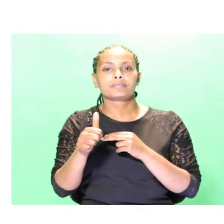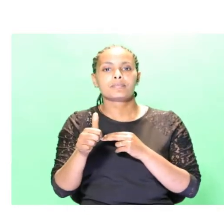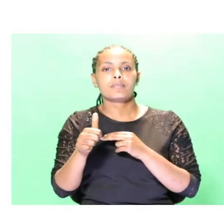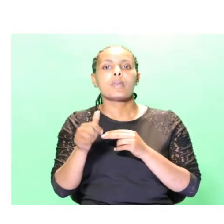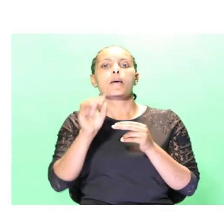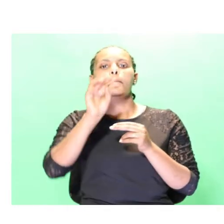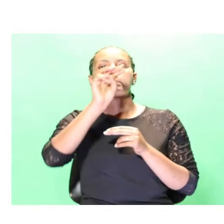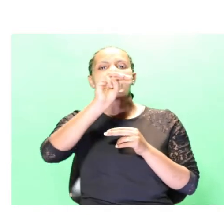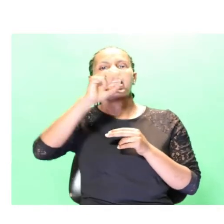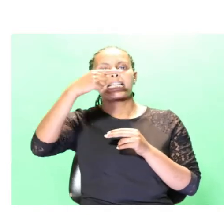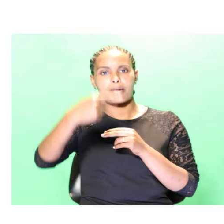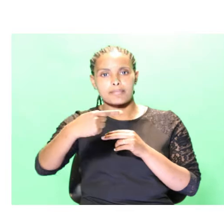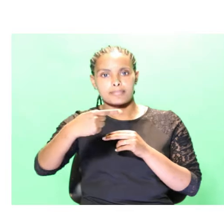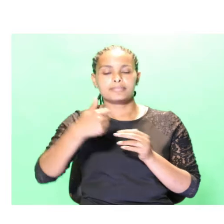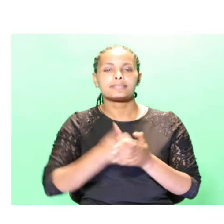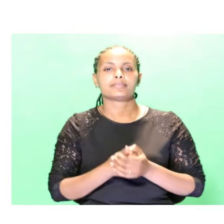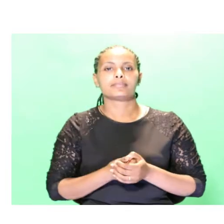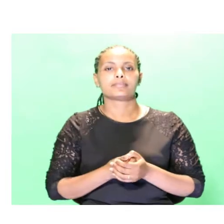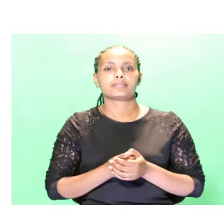milligram.